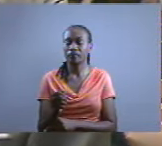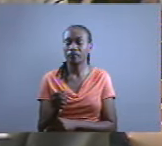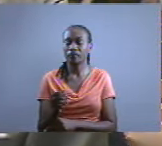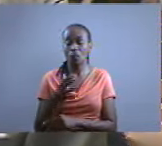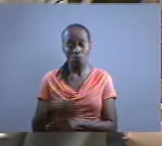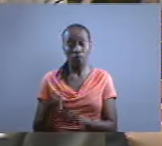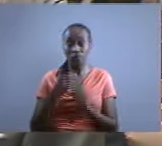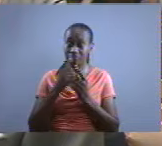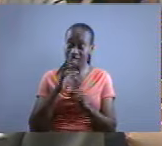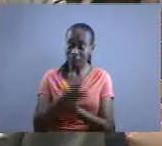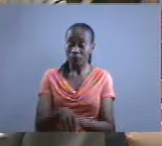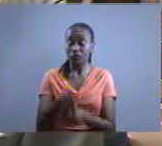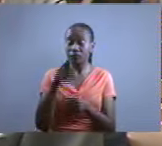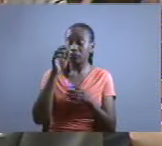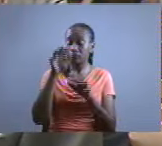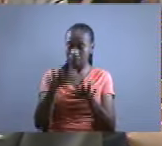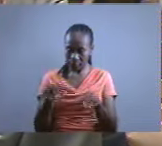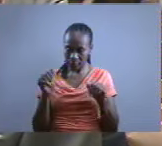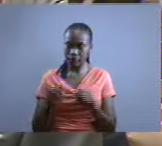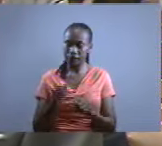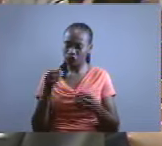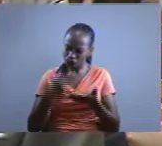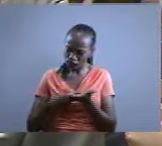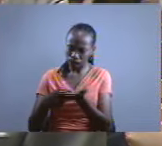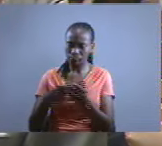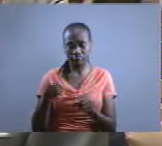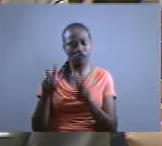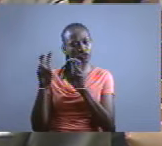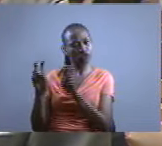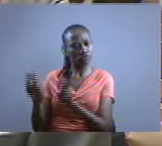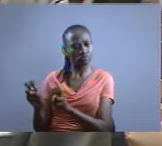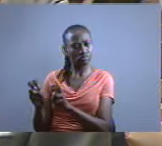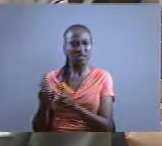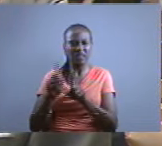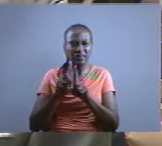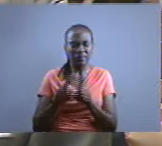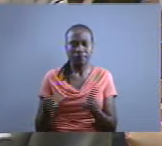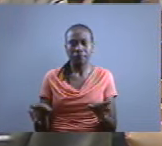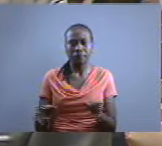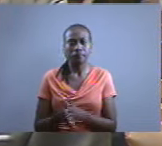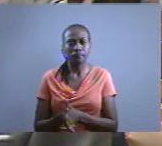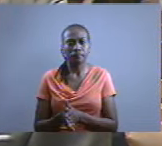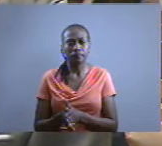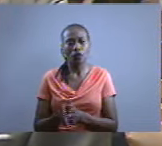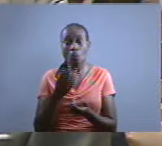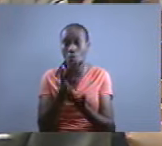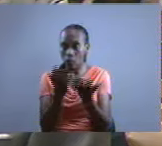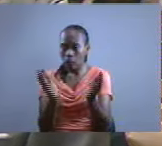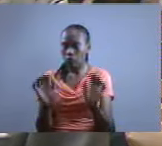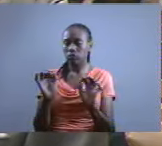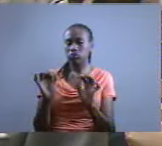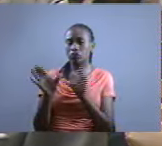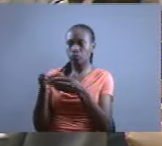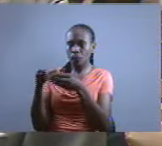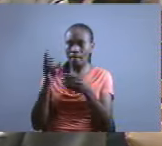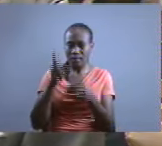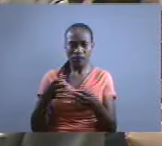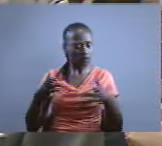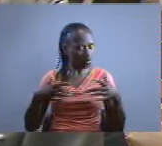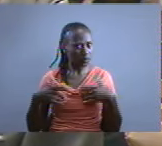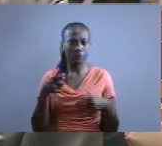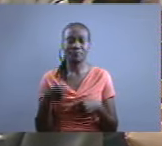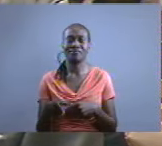Parliament to debate this matter. Every South African of integrity must be concerned about this state of affairs, because